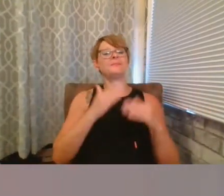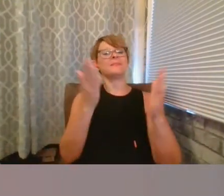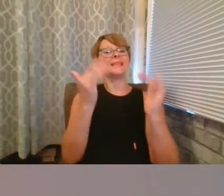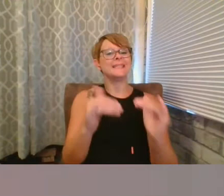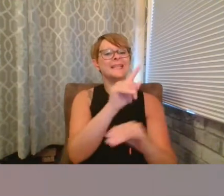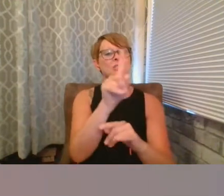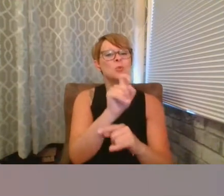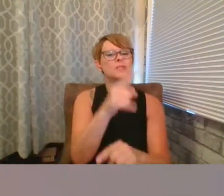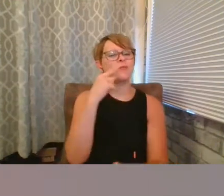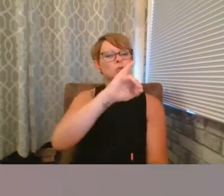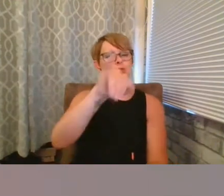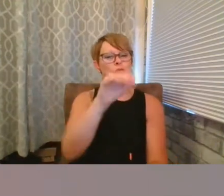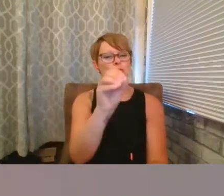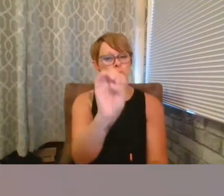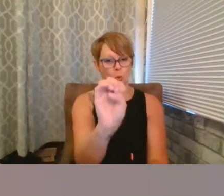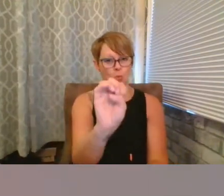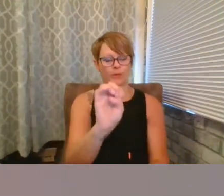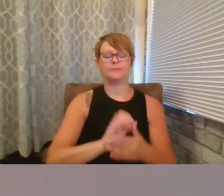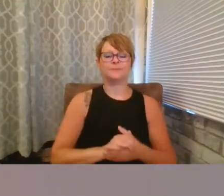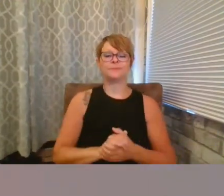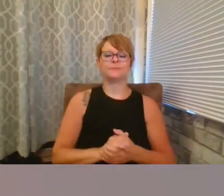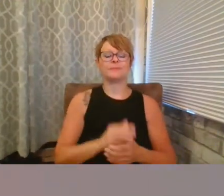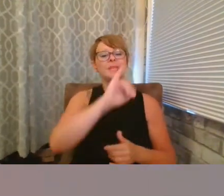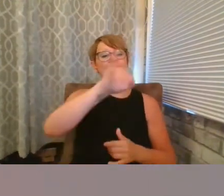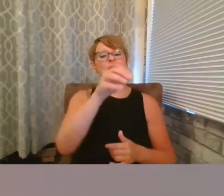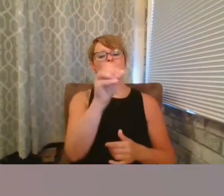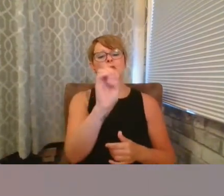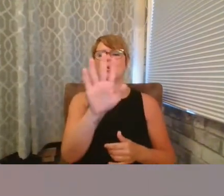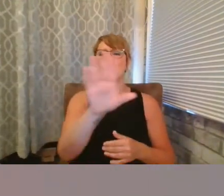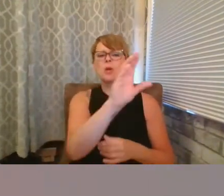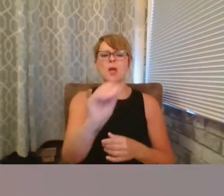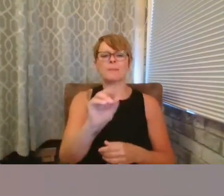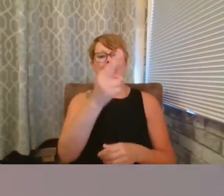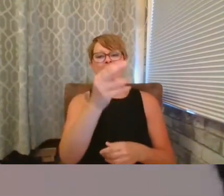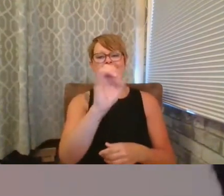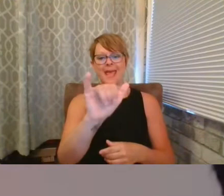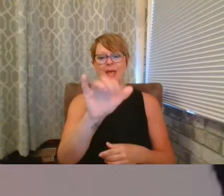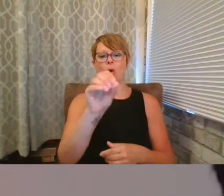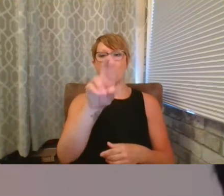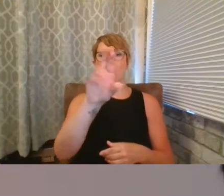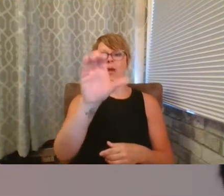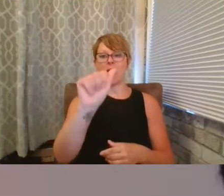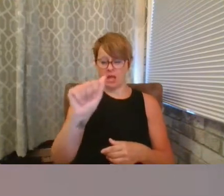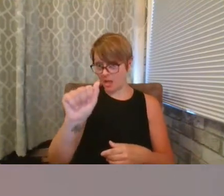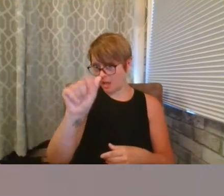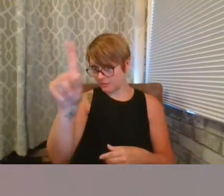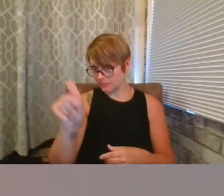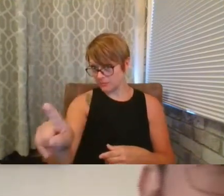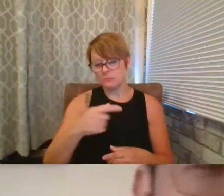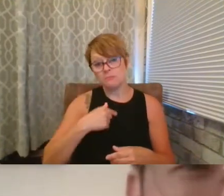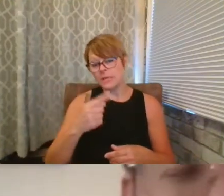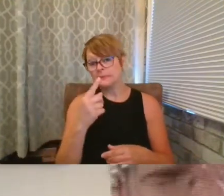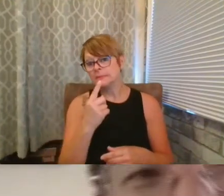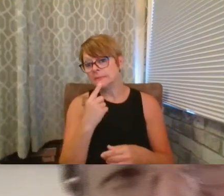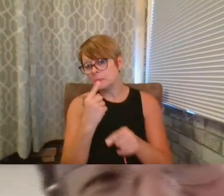Joe. So Joe, your company, HeyOrca, am I pronouncing it correct?